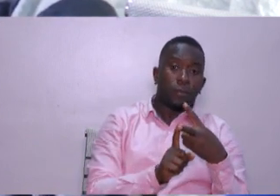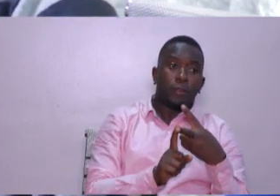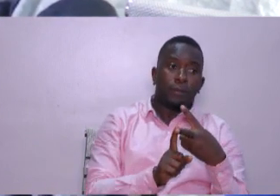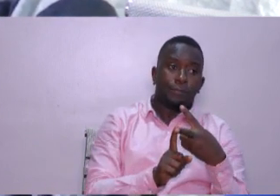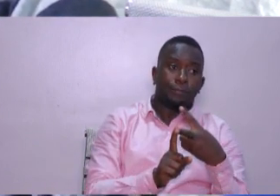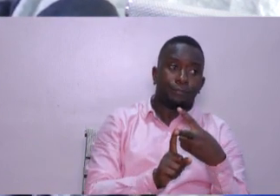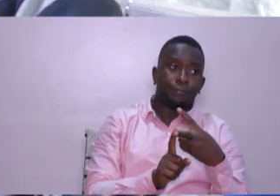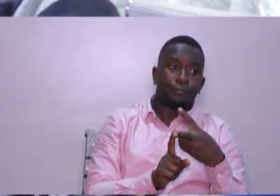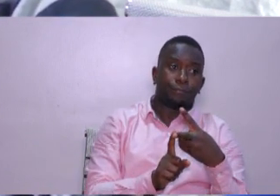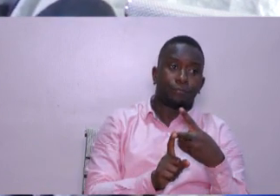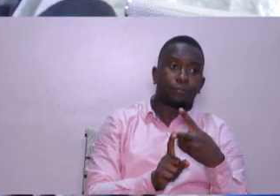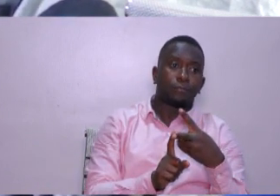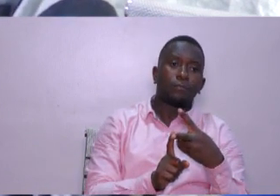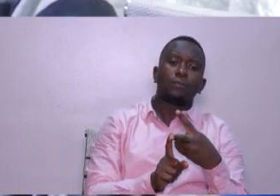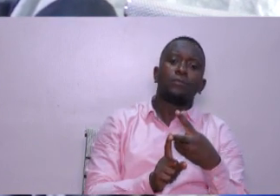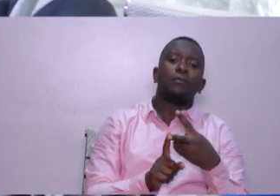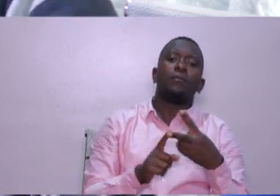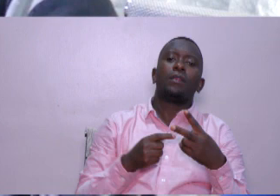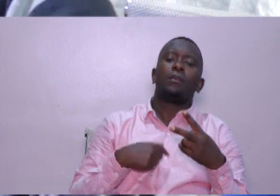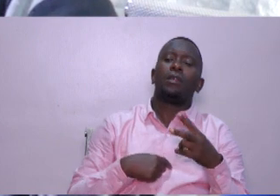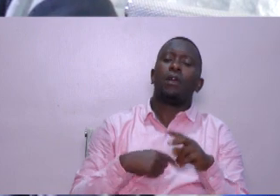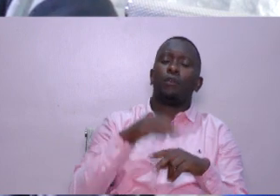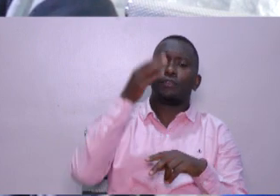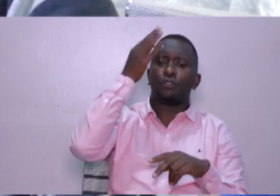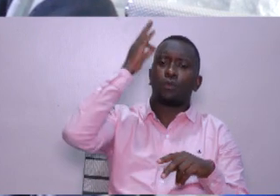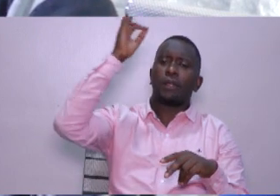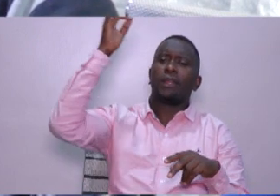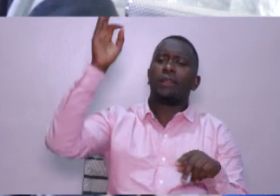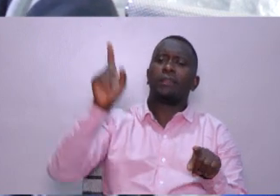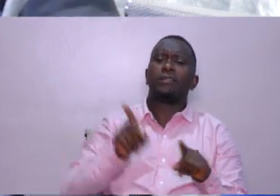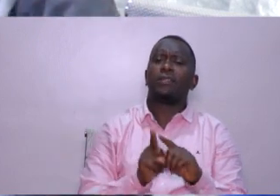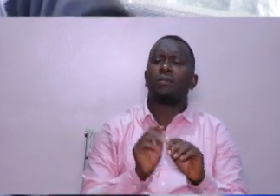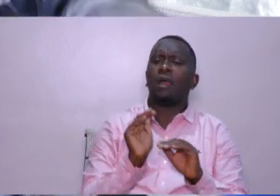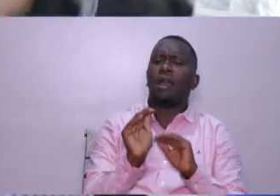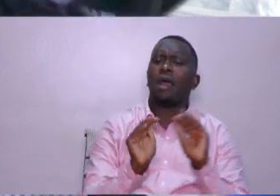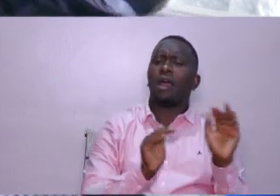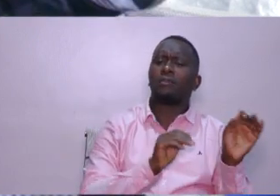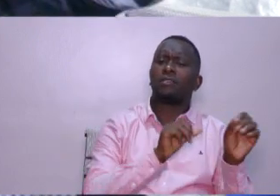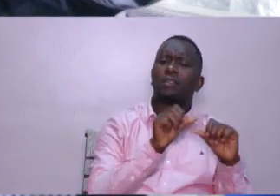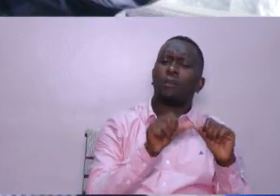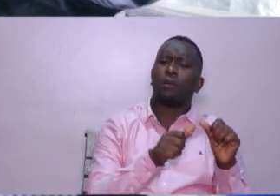wondering and inquiring about is